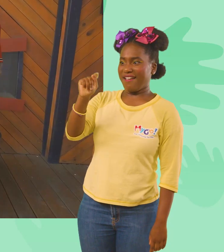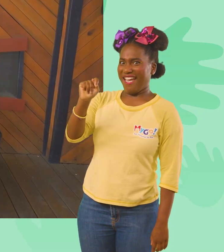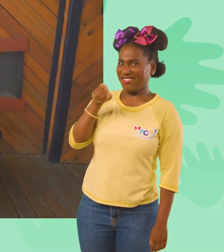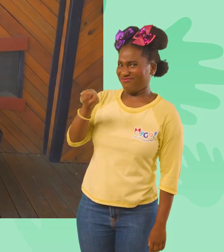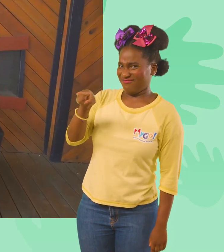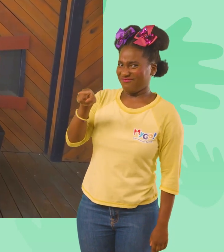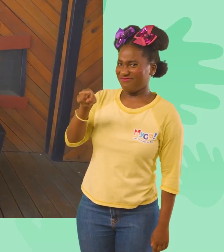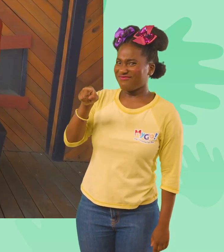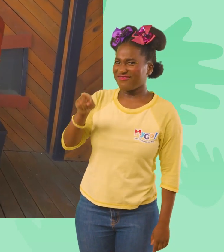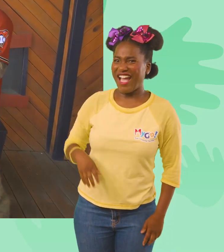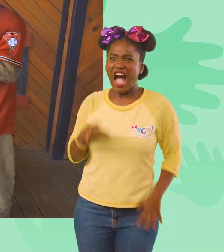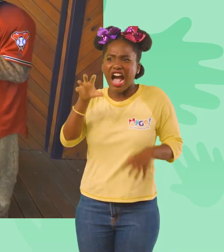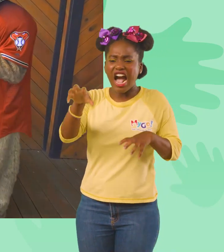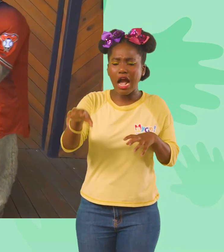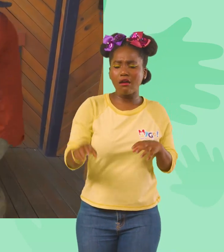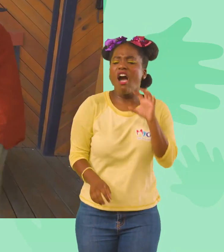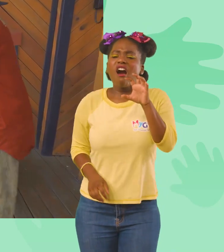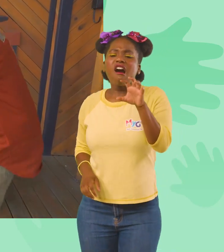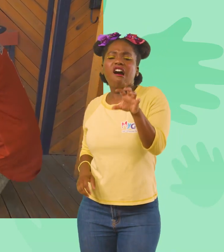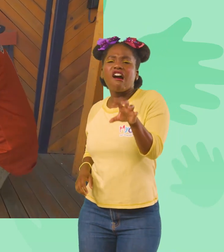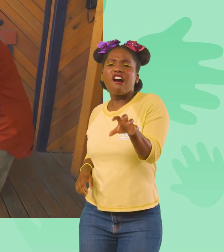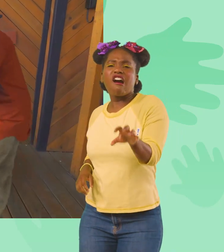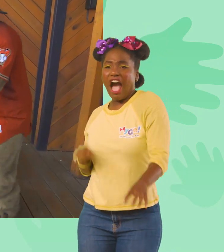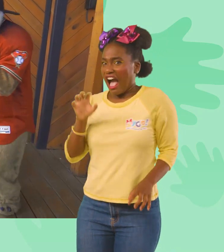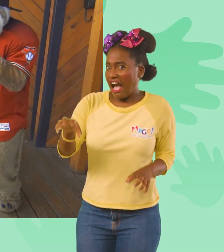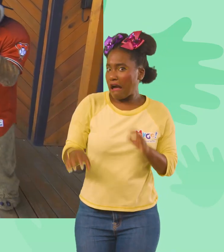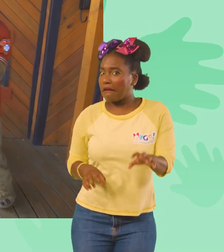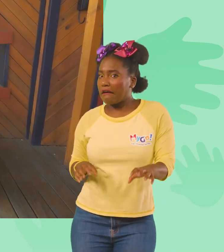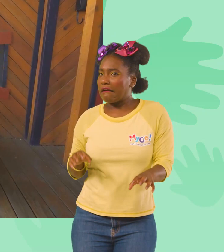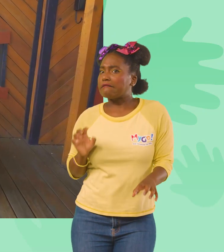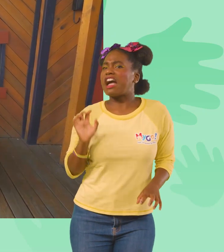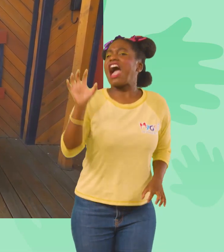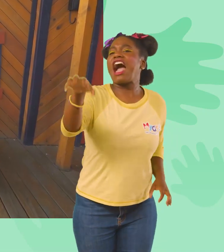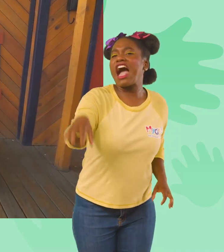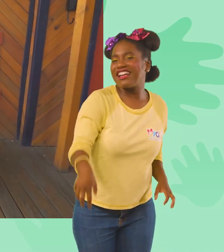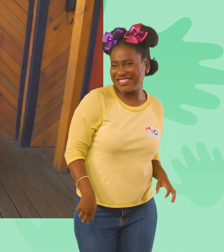Whoa. Meow!